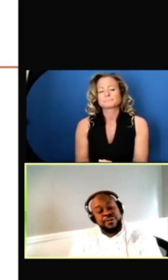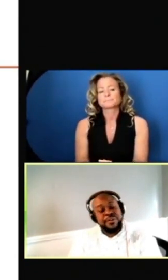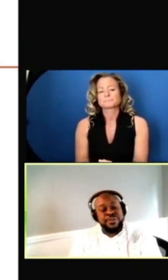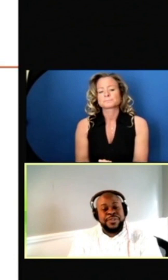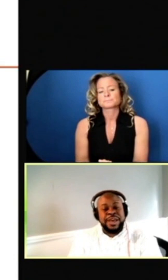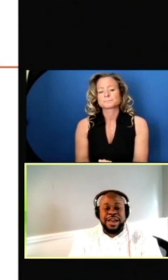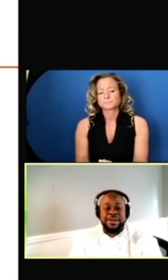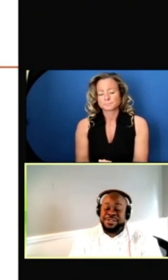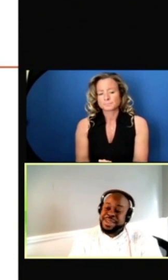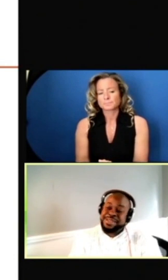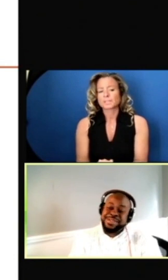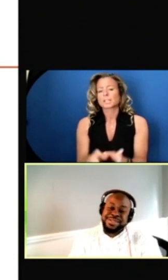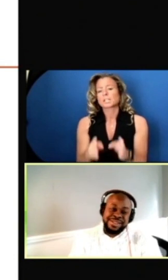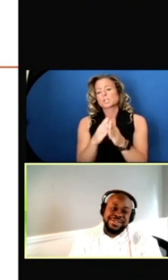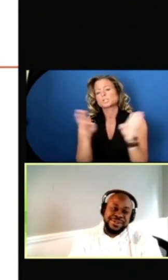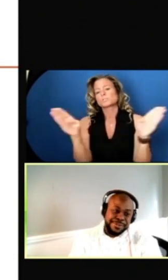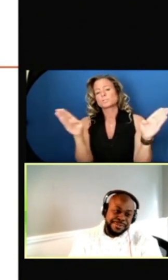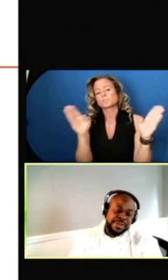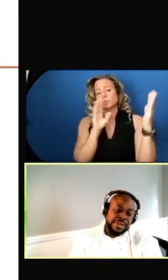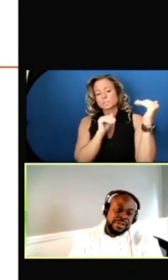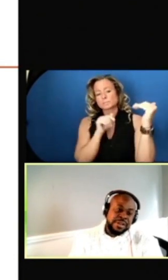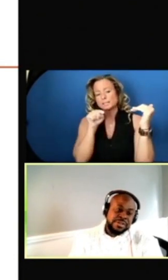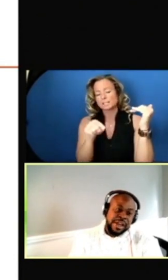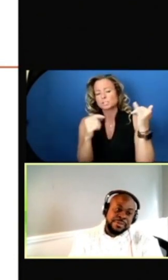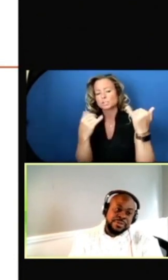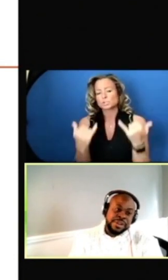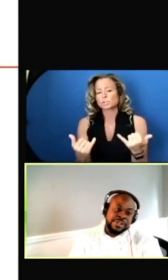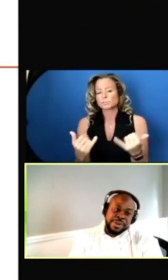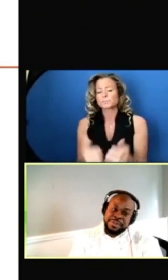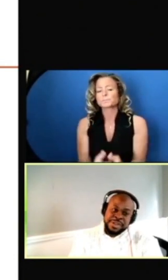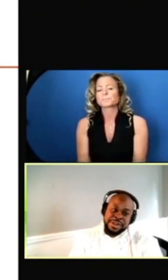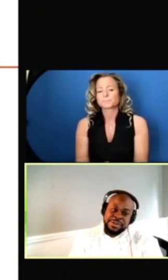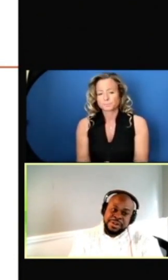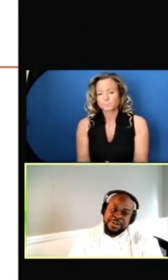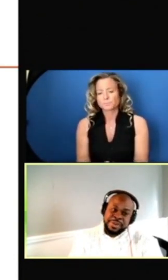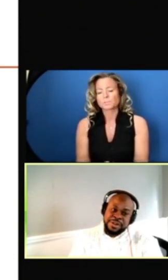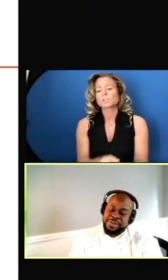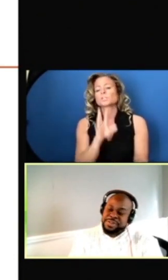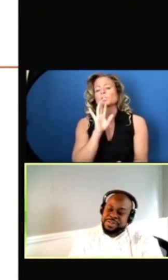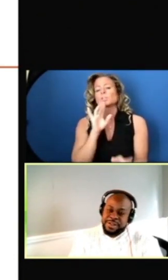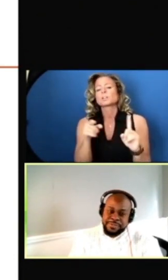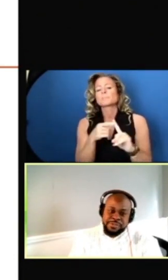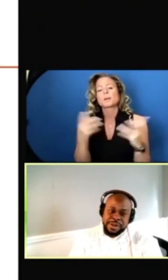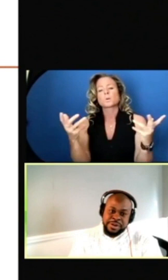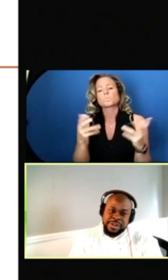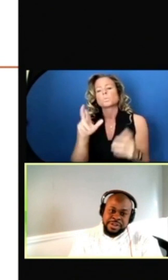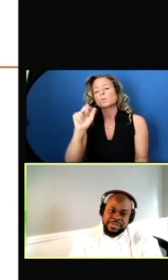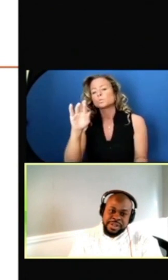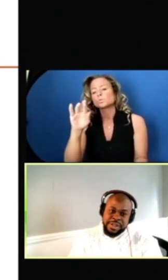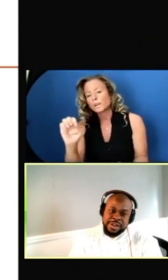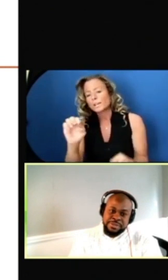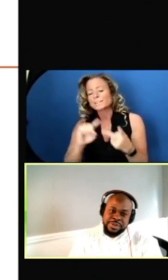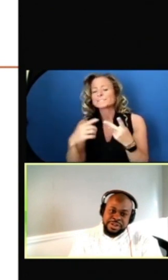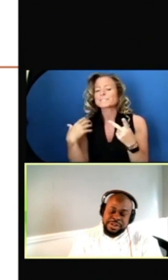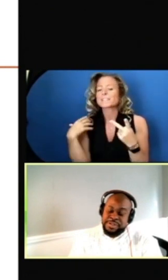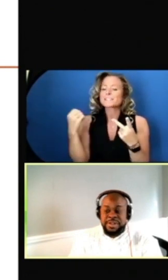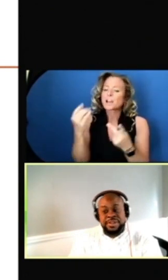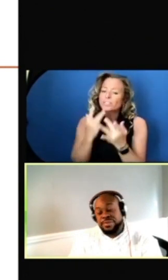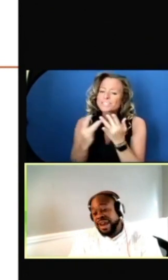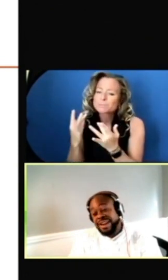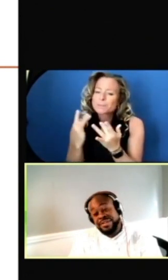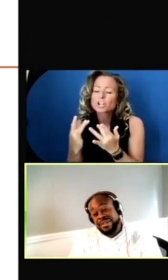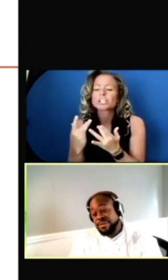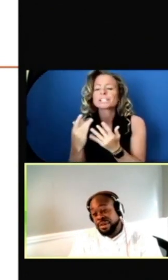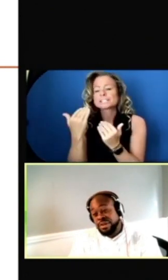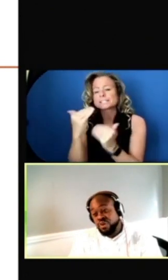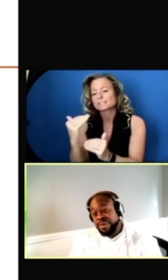So here's an overview of how I expect this thing to go. So I'm going to spend some time talking about race and health disparities, and I'm going to